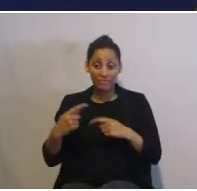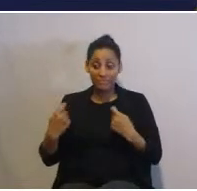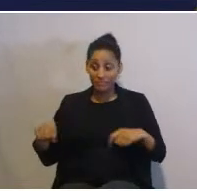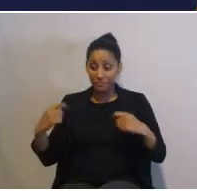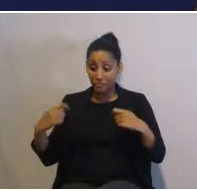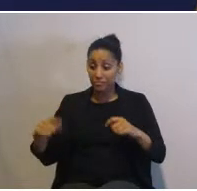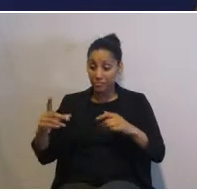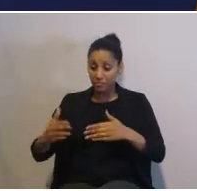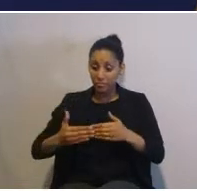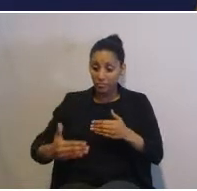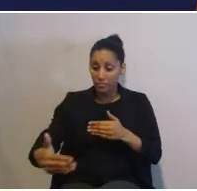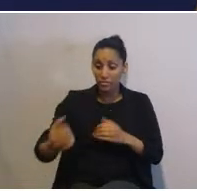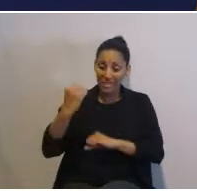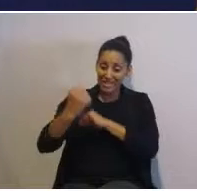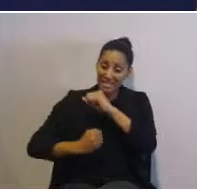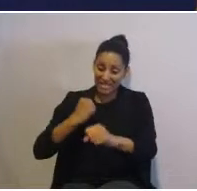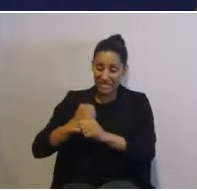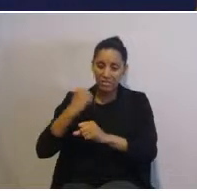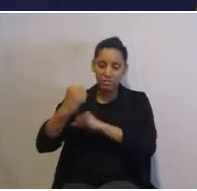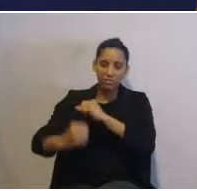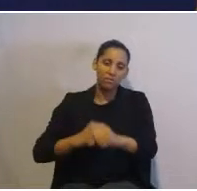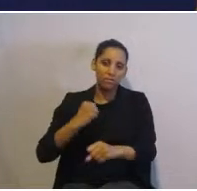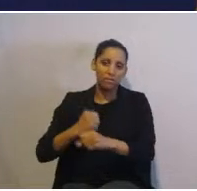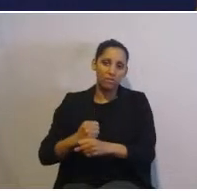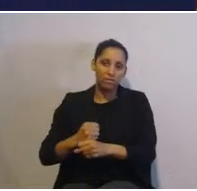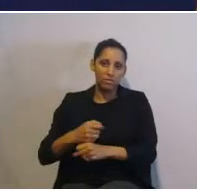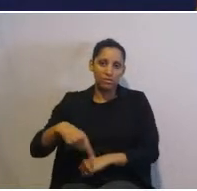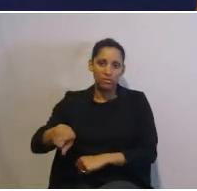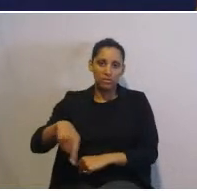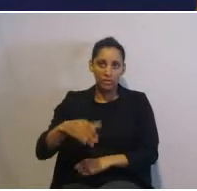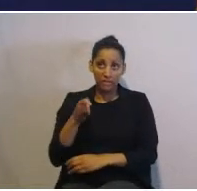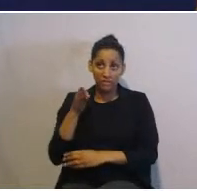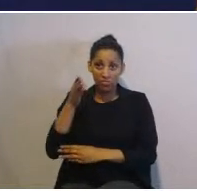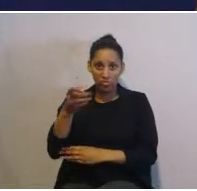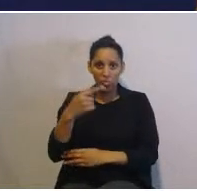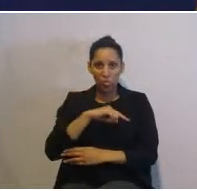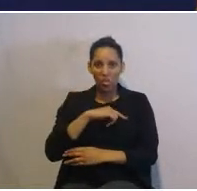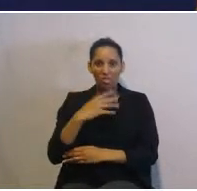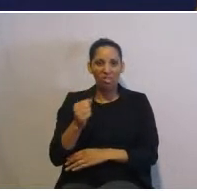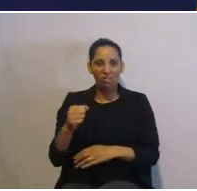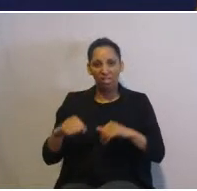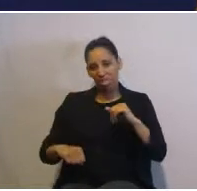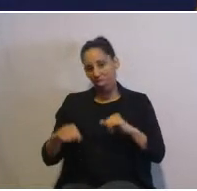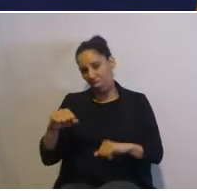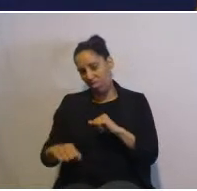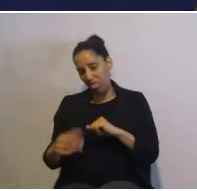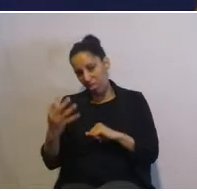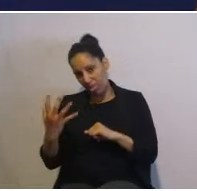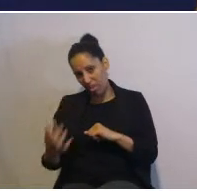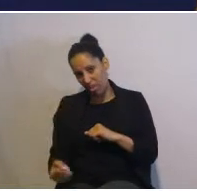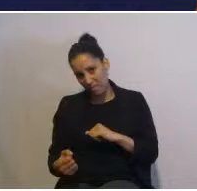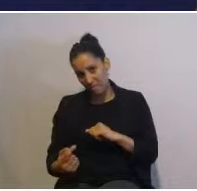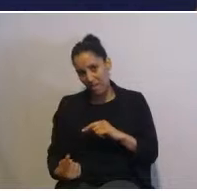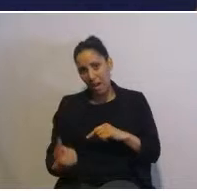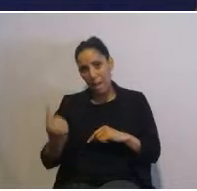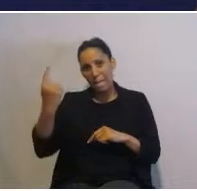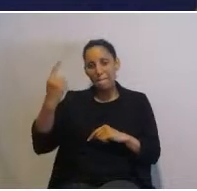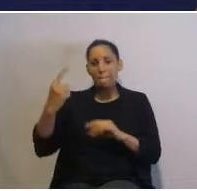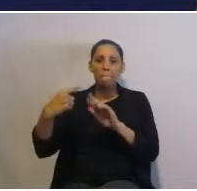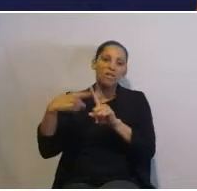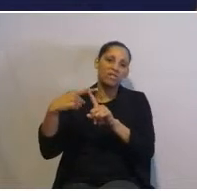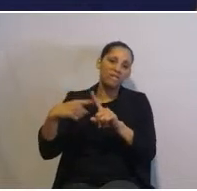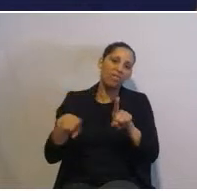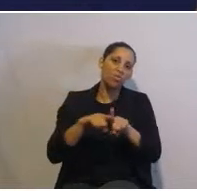those particular years, we do have that cone of uncertainty with both an up and a downside,